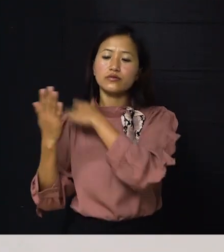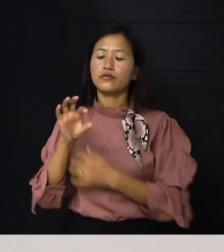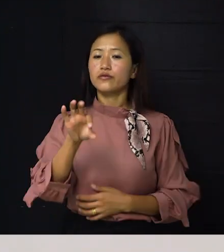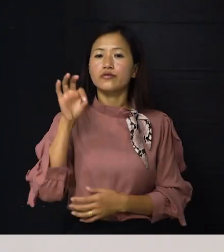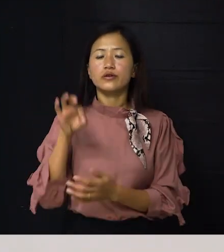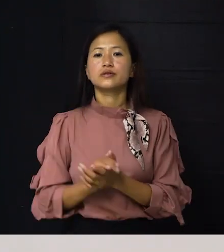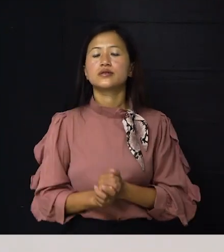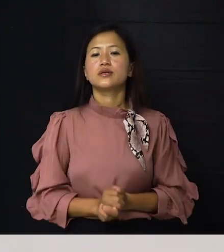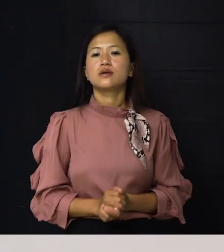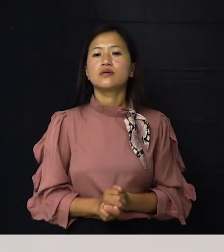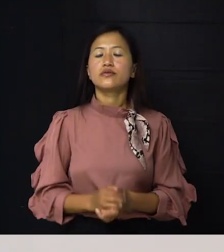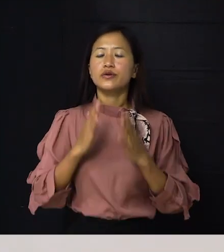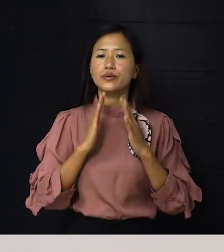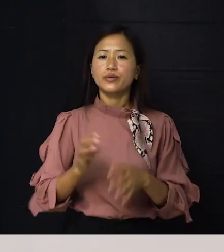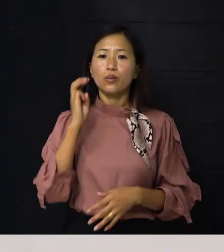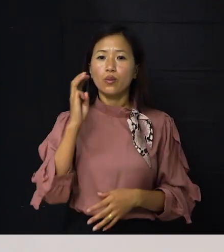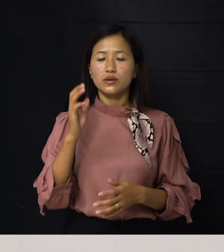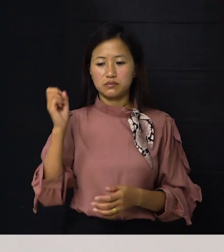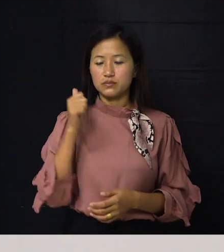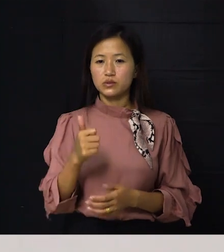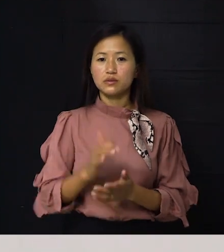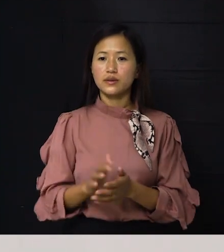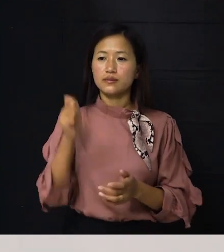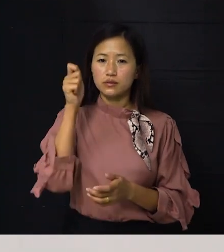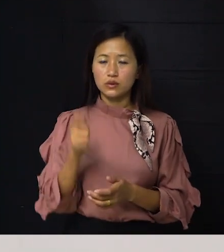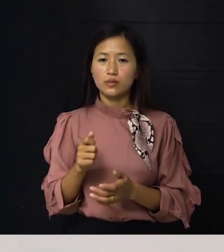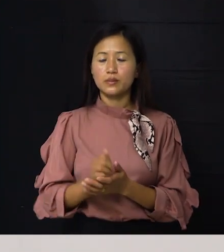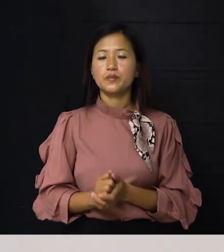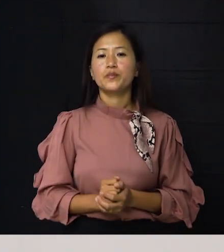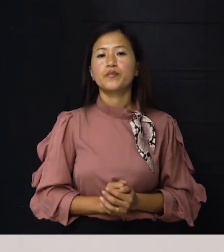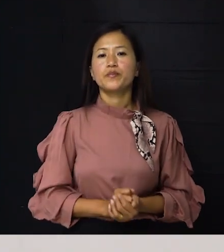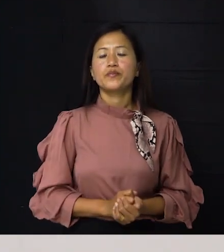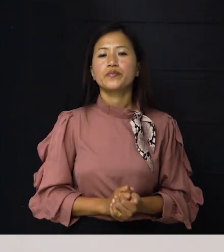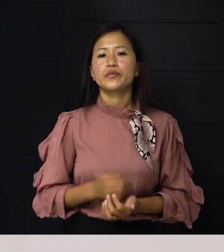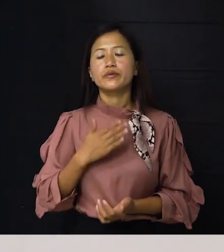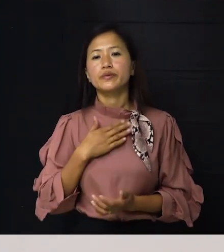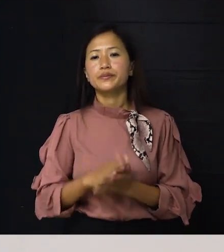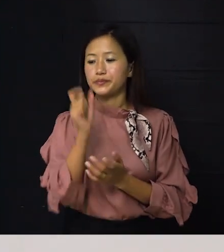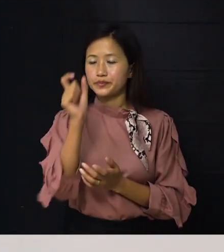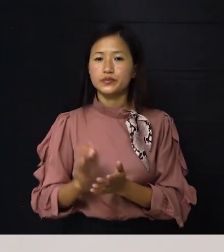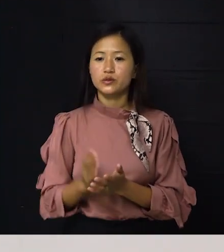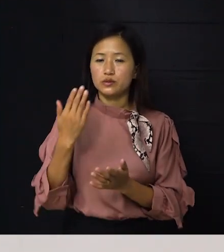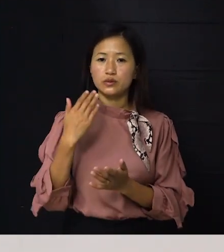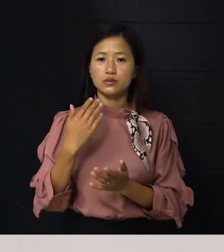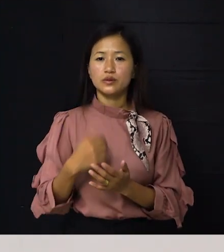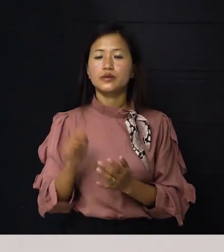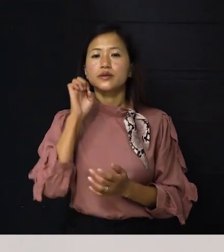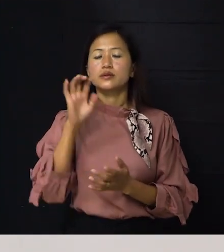that Shershah Suri was a very wise and a very noble ruler. And during his times, he